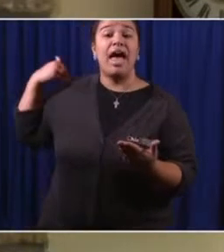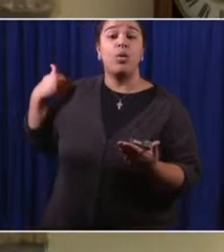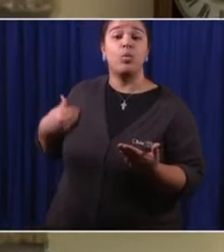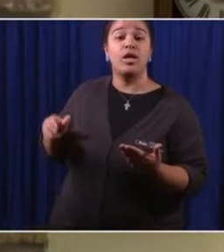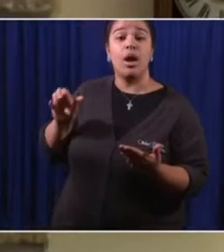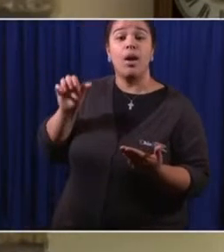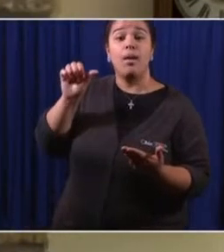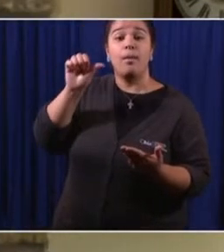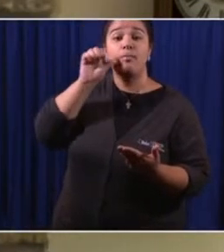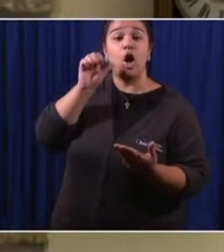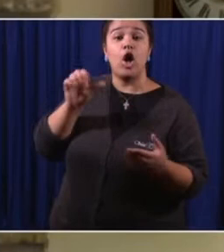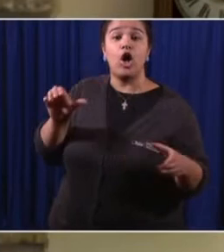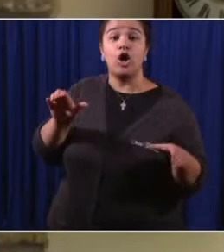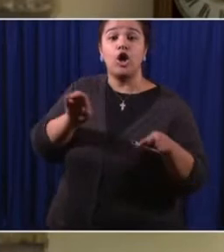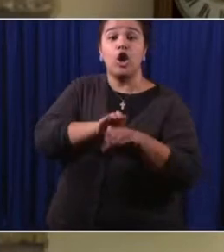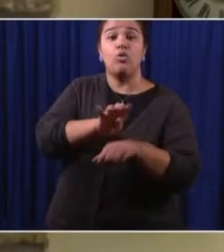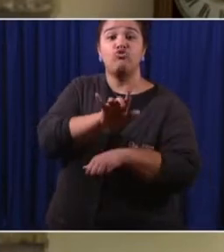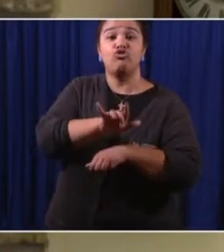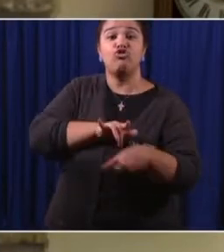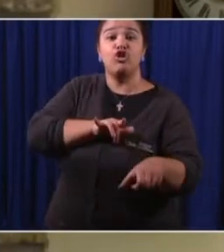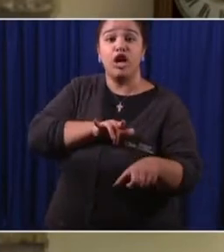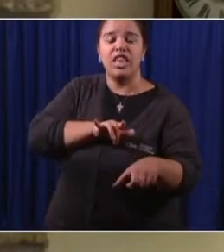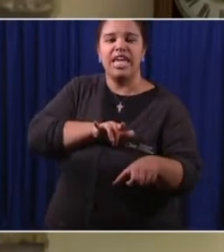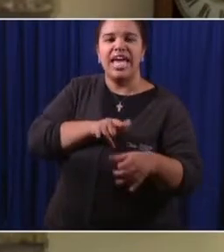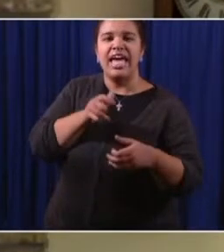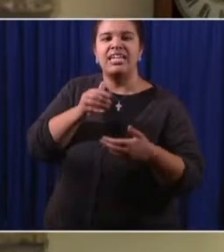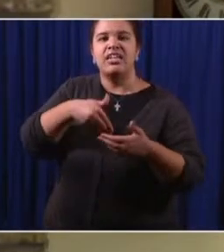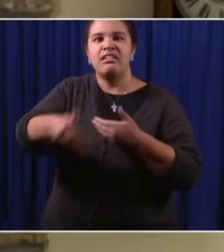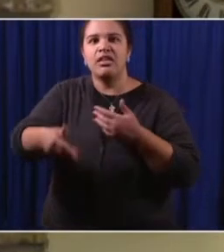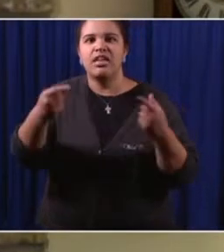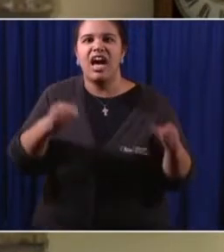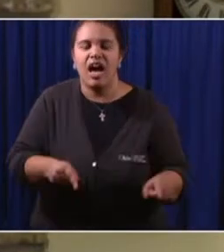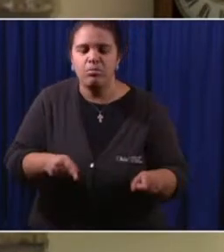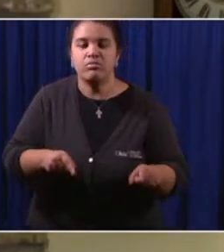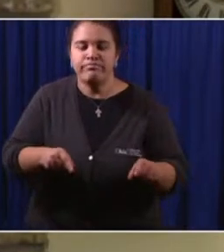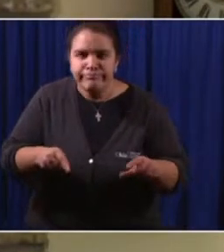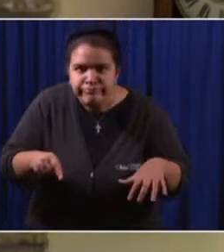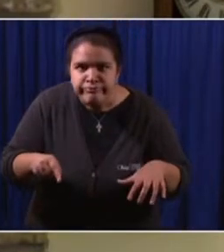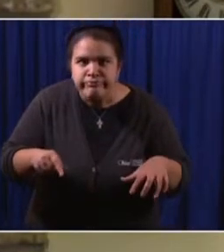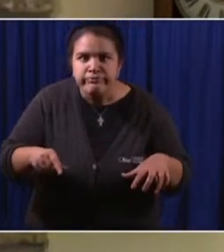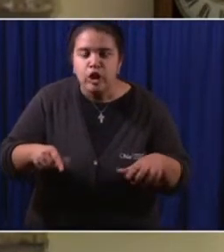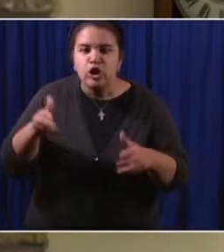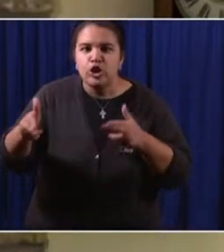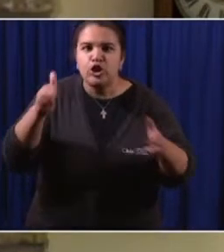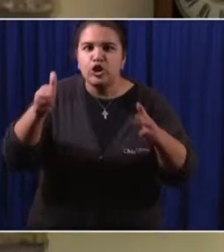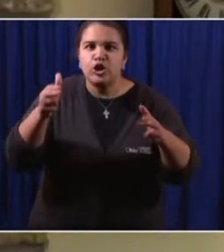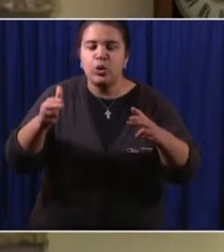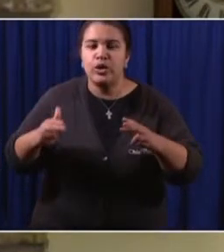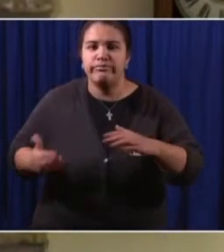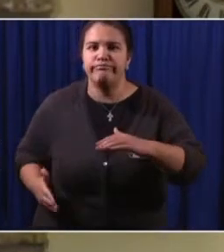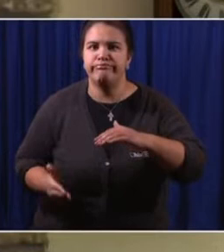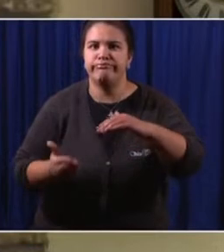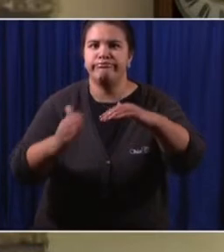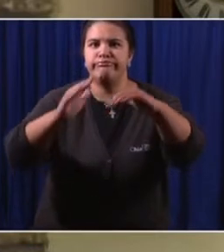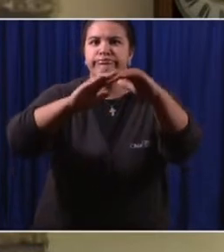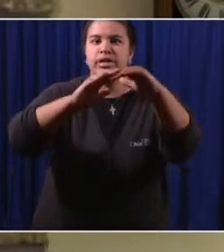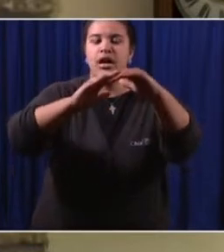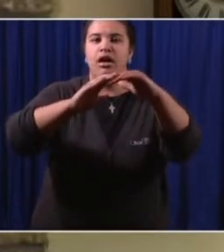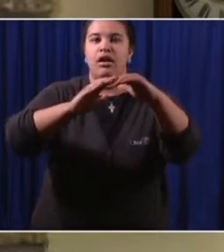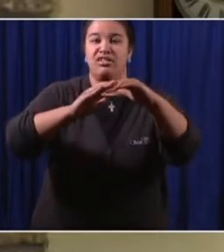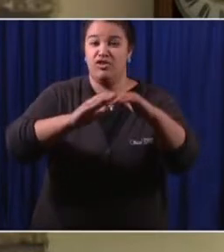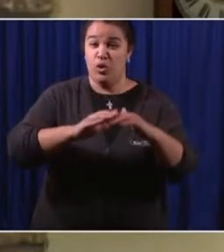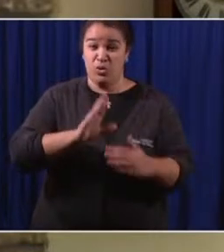things like multiple shootings and assaults at unprecedented levels in the city of Cincinnati. So I guess, would you respond to